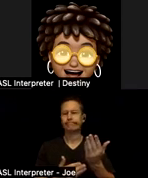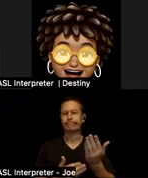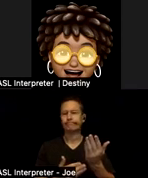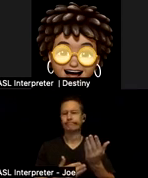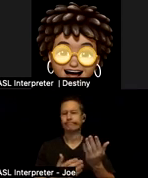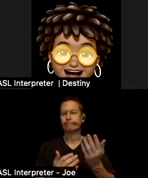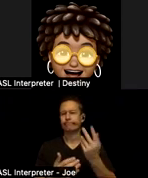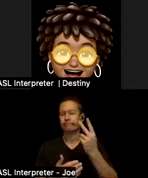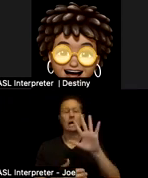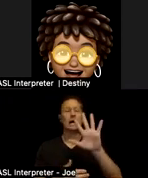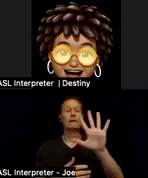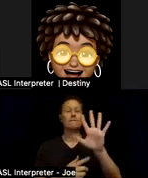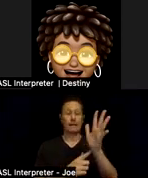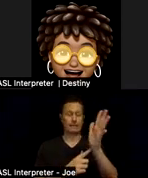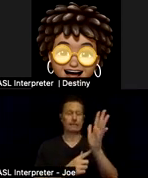let's say 5 minutes.